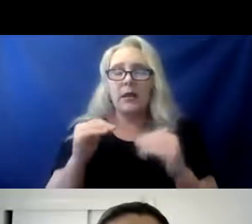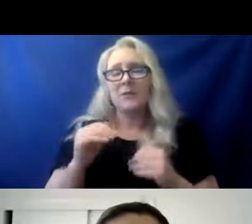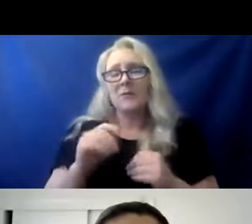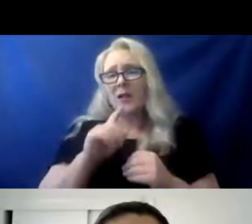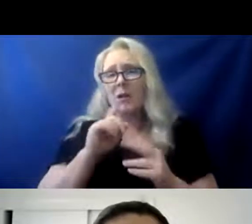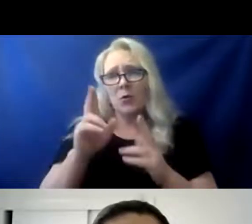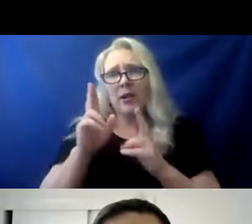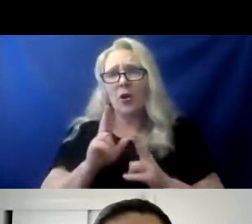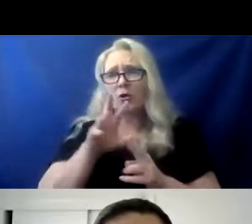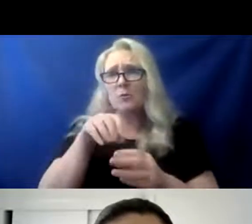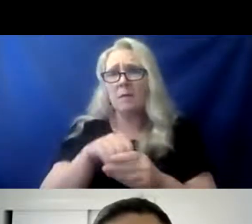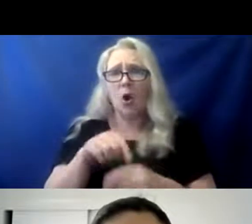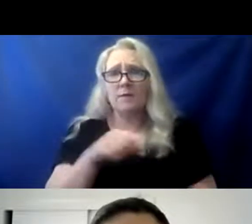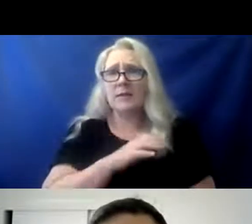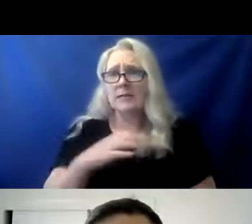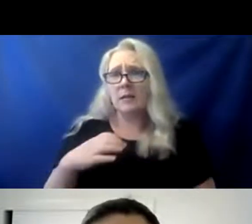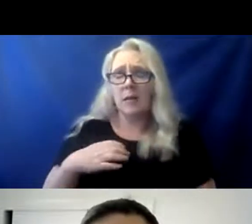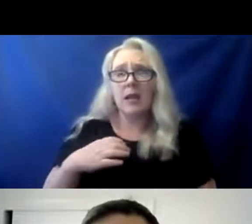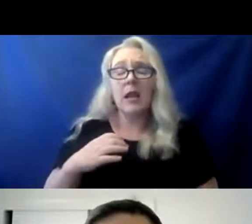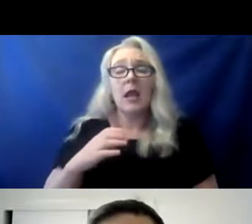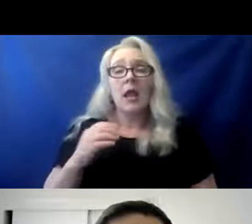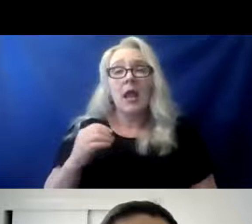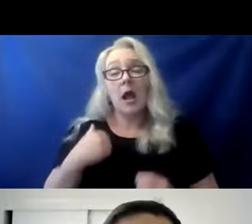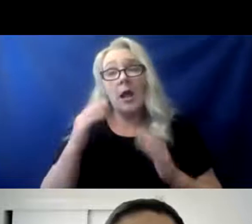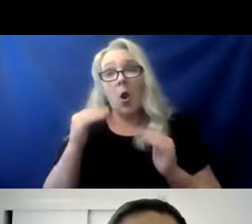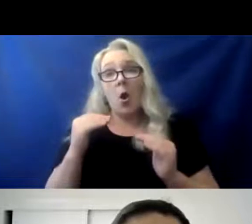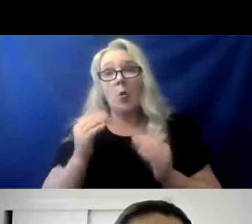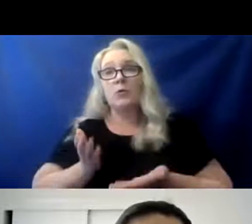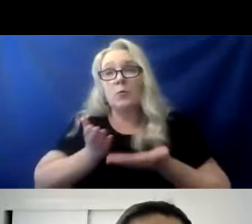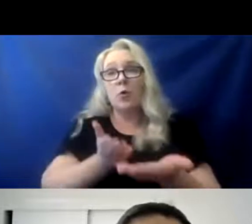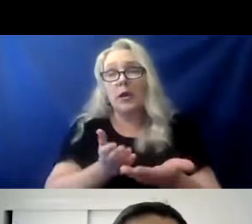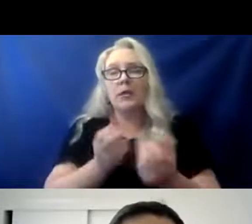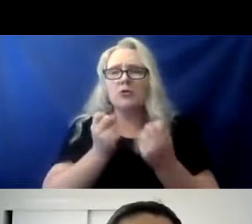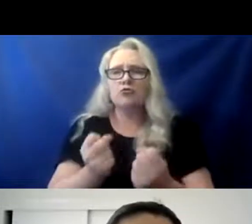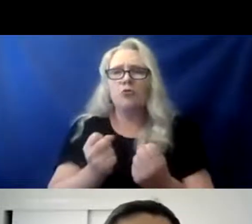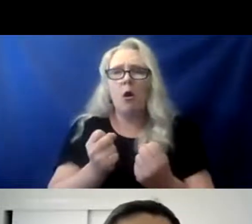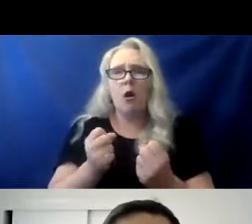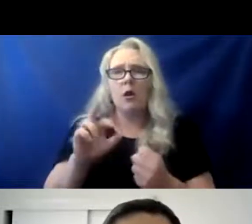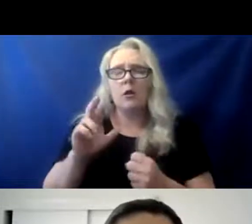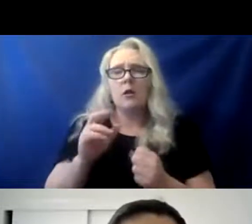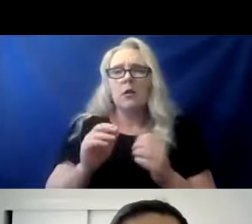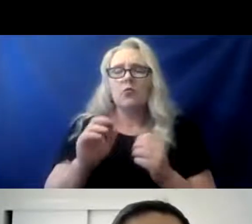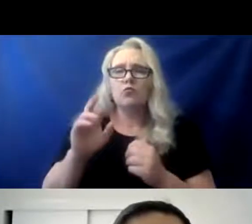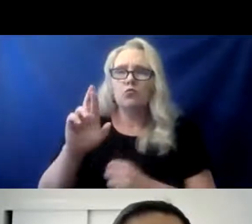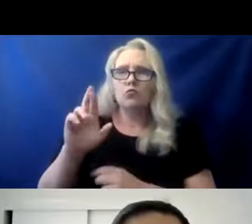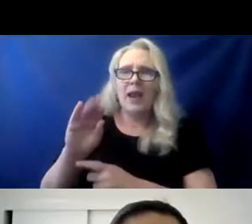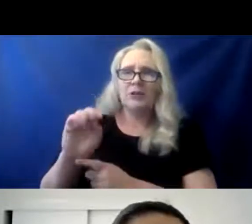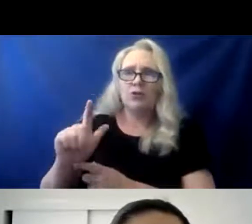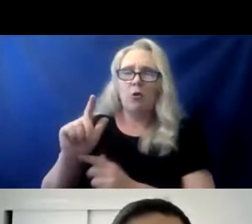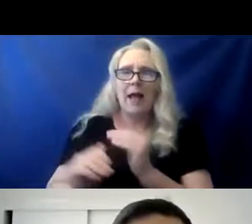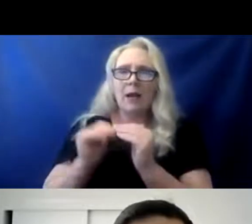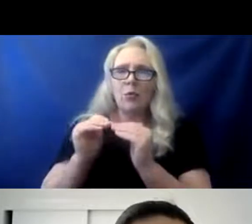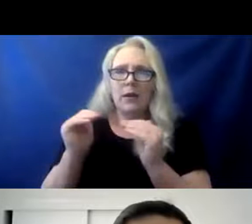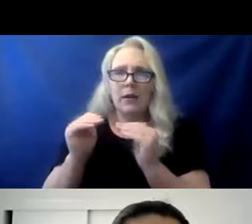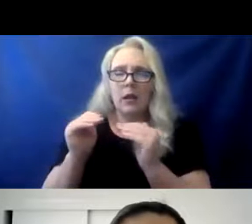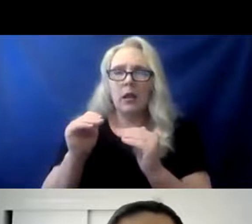this committee and really hope to bring to this committee a strong racial equity lens, because what we know is that people of color live in